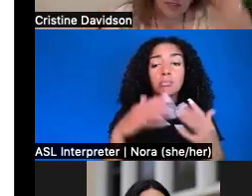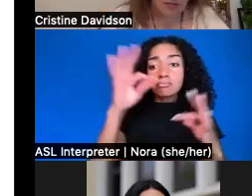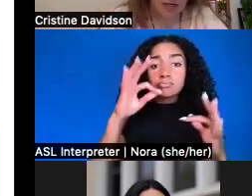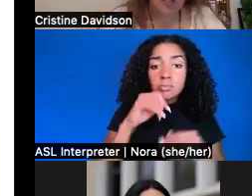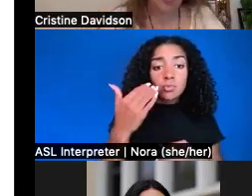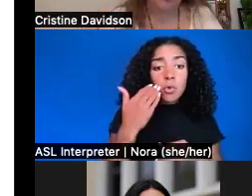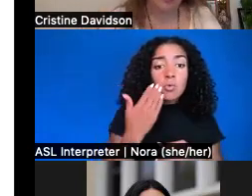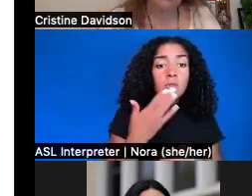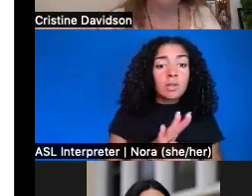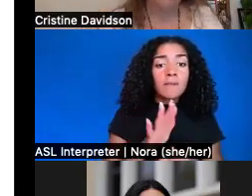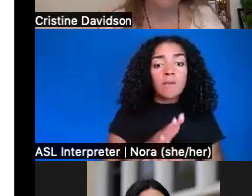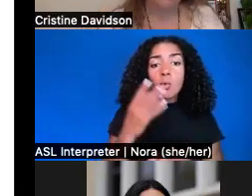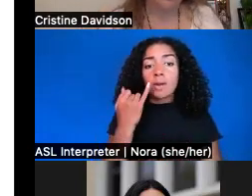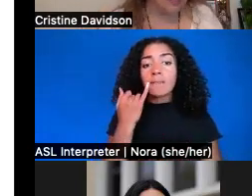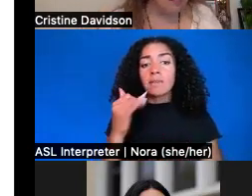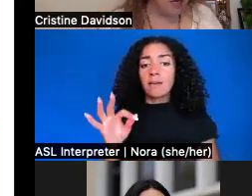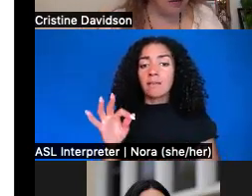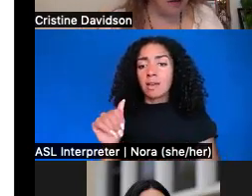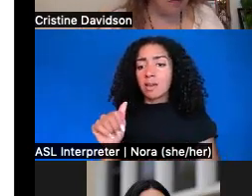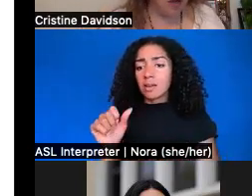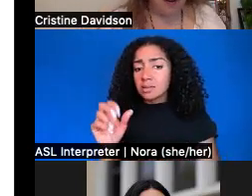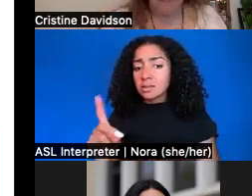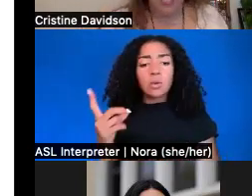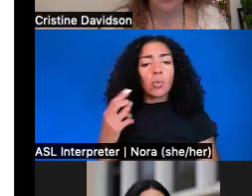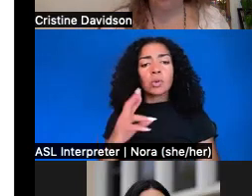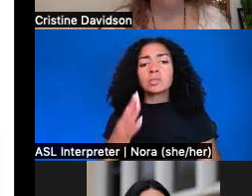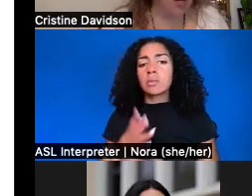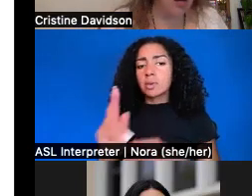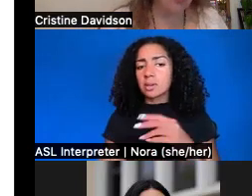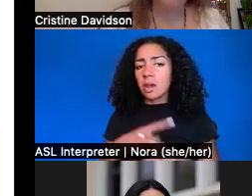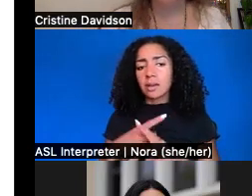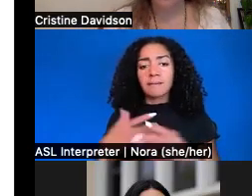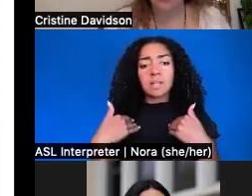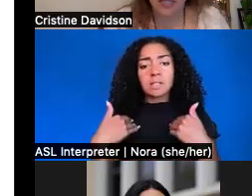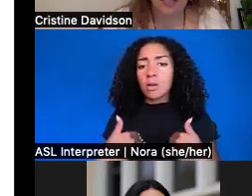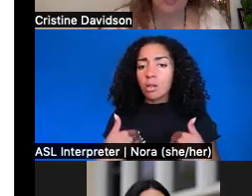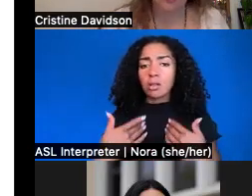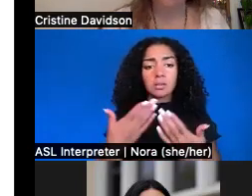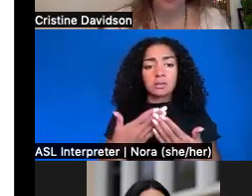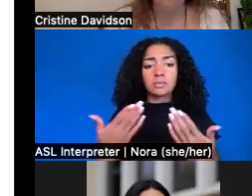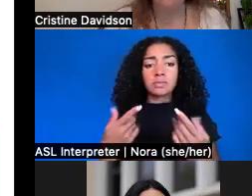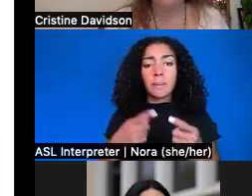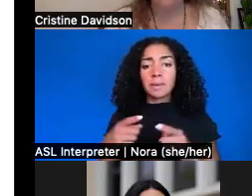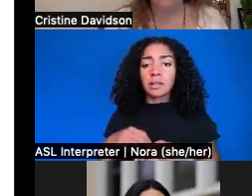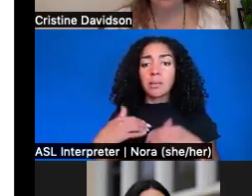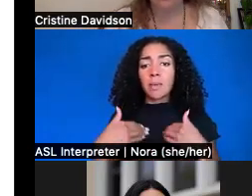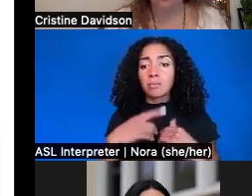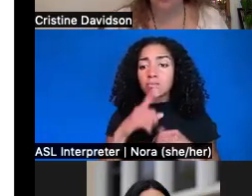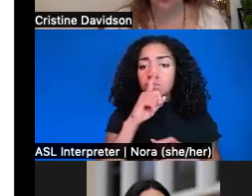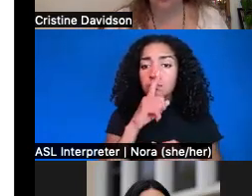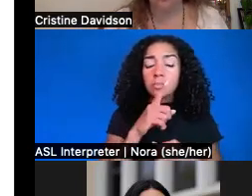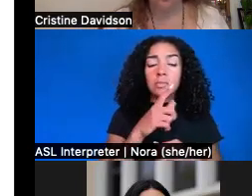that's happening in the body. So there's lots of reasons. It doesn't make them bad or wrong, It just is. And we have to take it